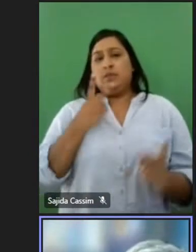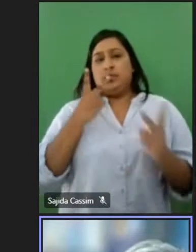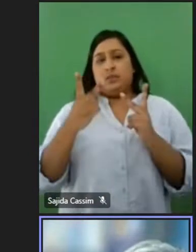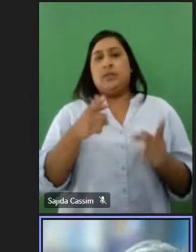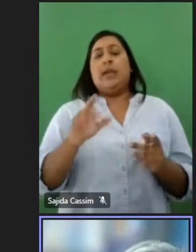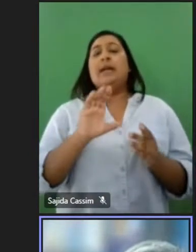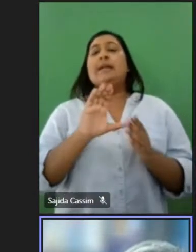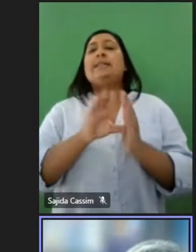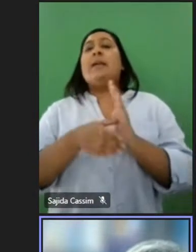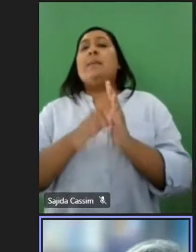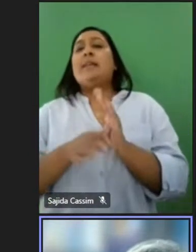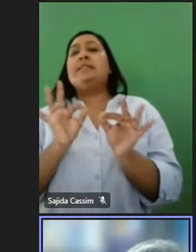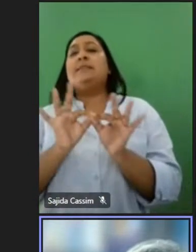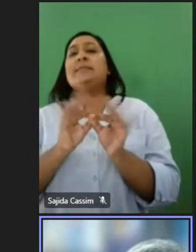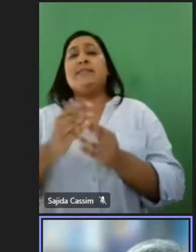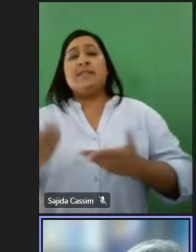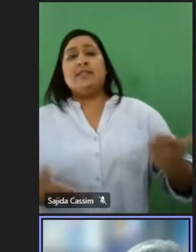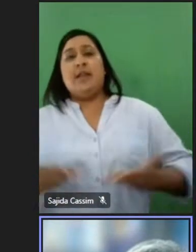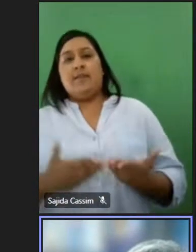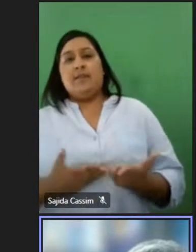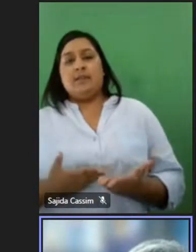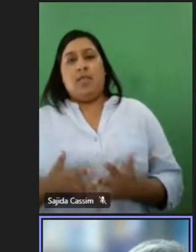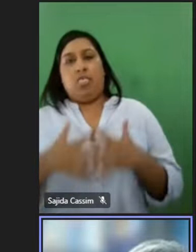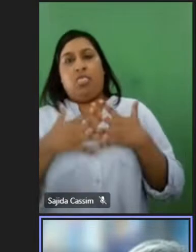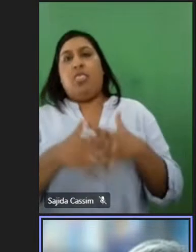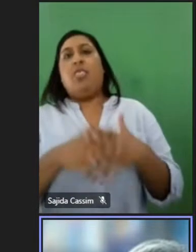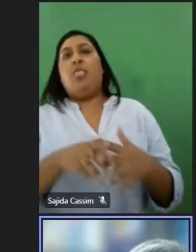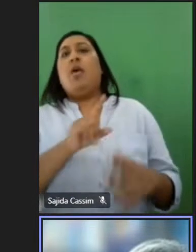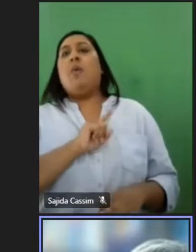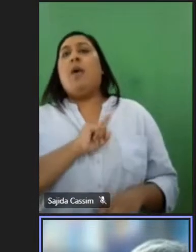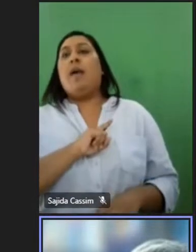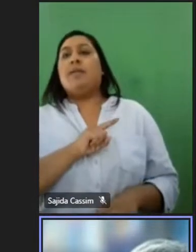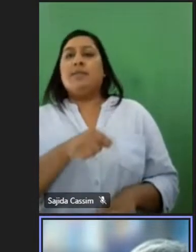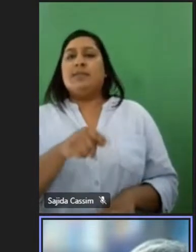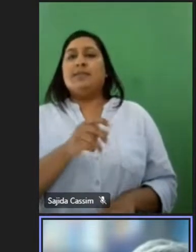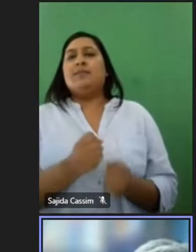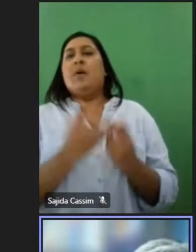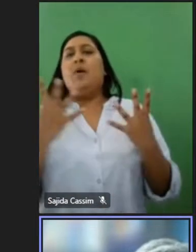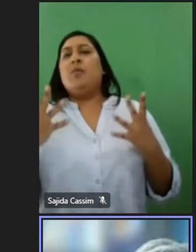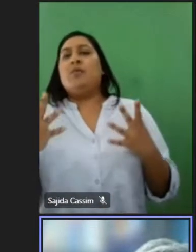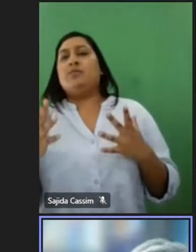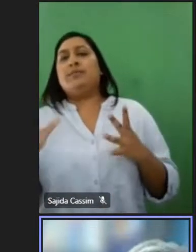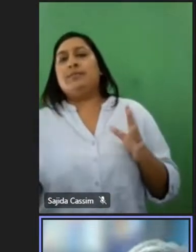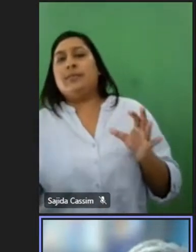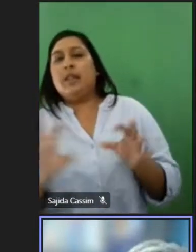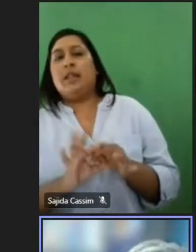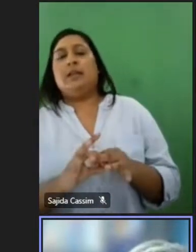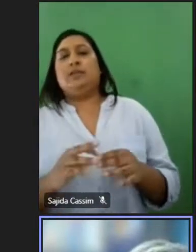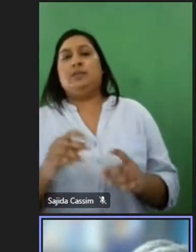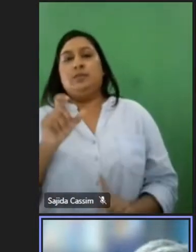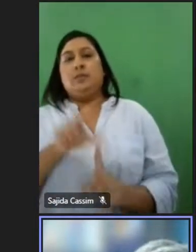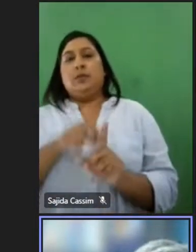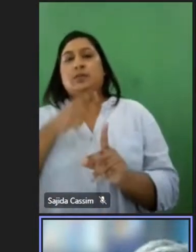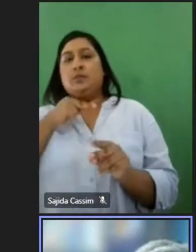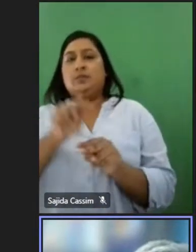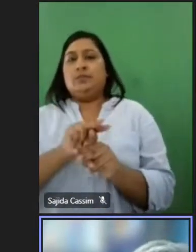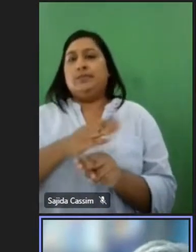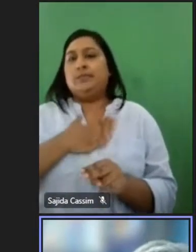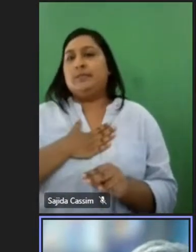also interrupted. So this was largely with regard to repairs to assistive